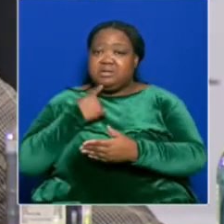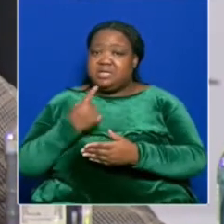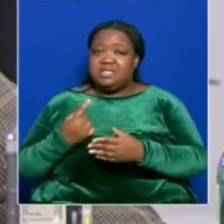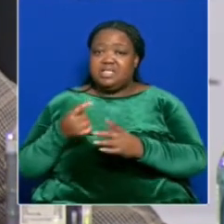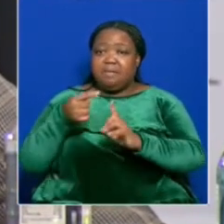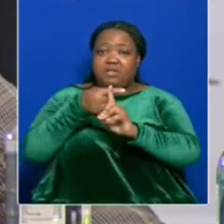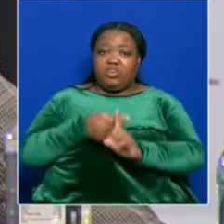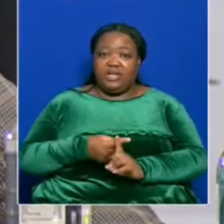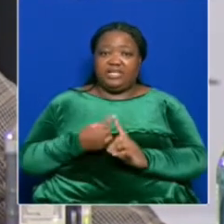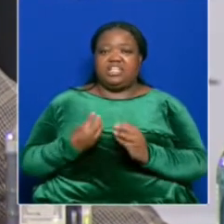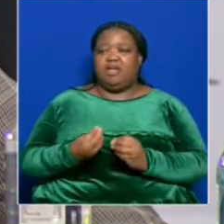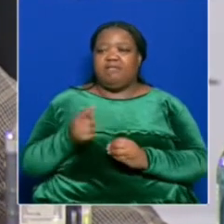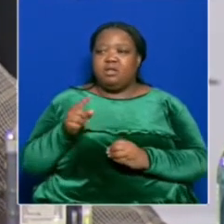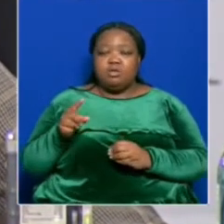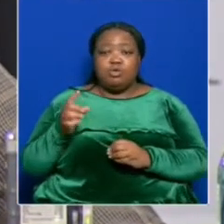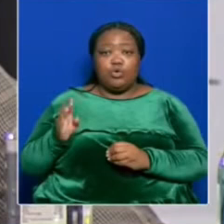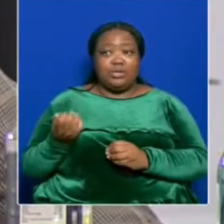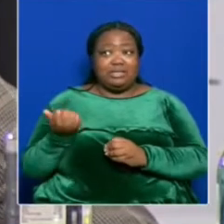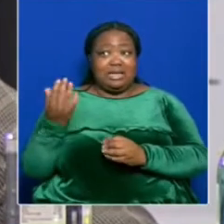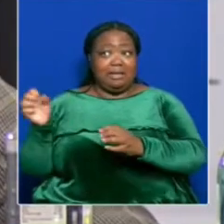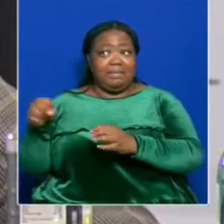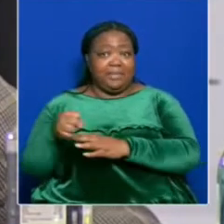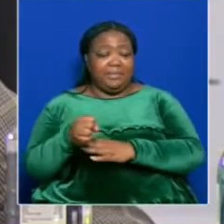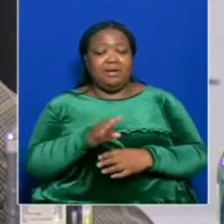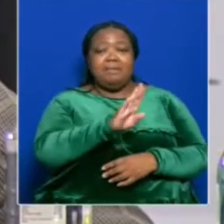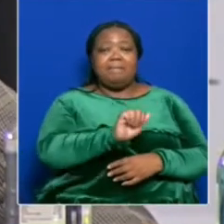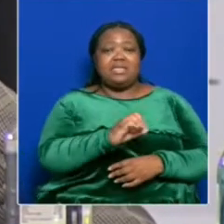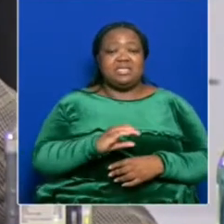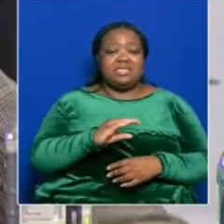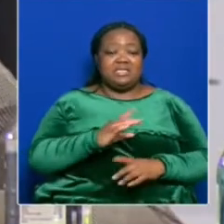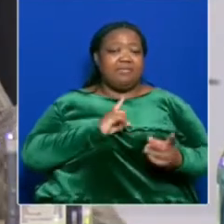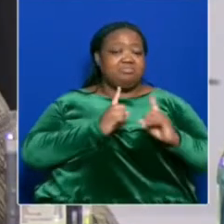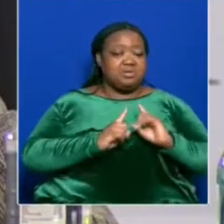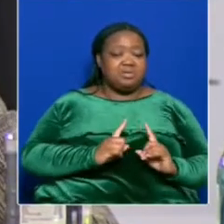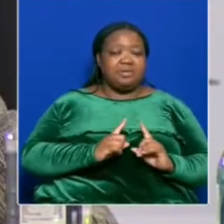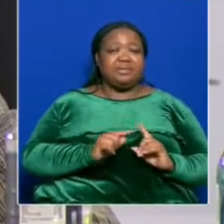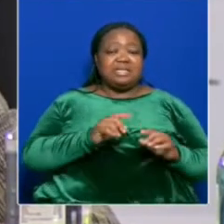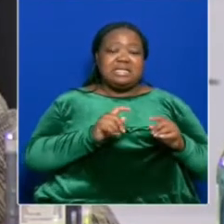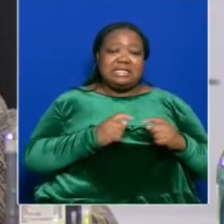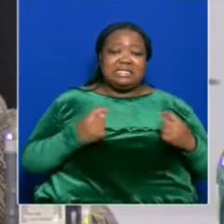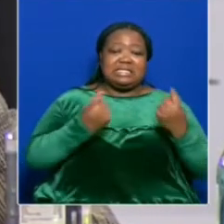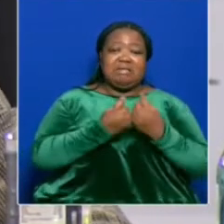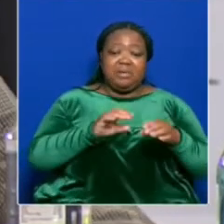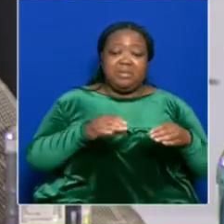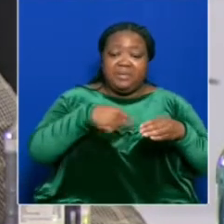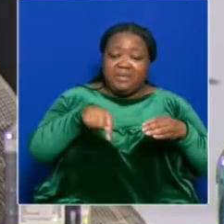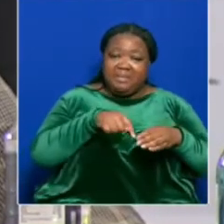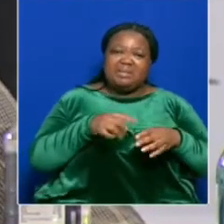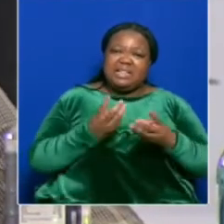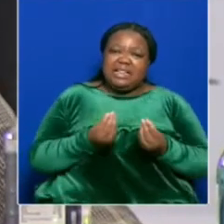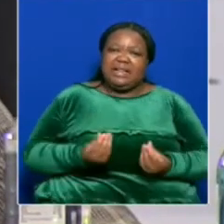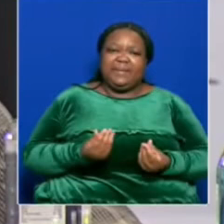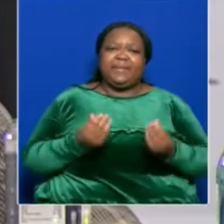award this. BAC says, no, we have had our interaction with the probity team. We have cleared this. But at BAC, they're not providing us